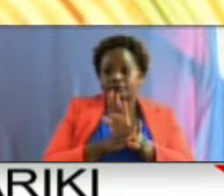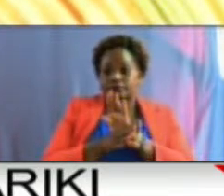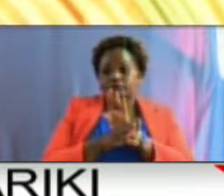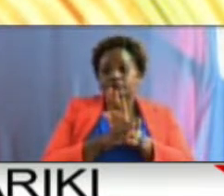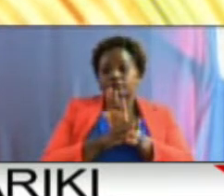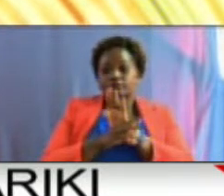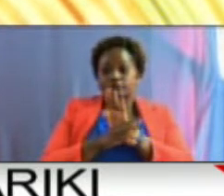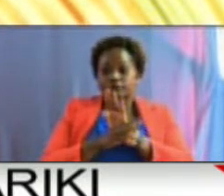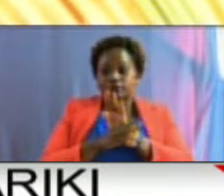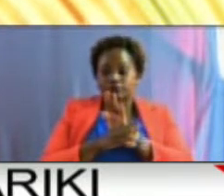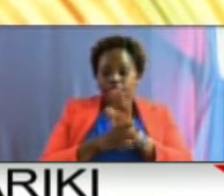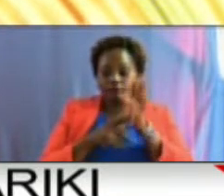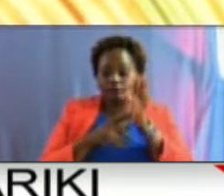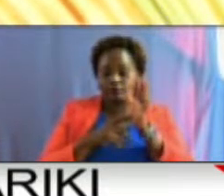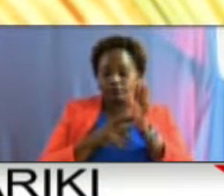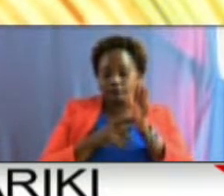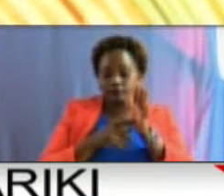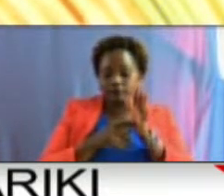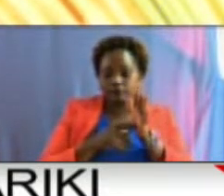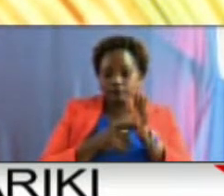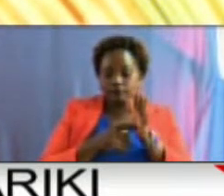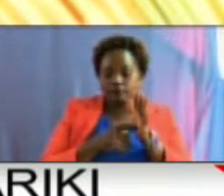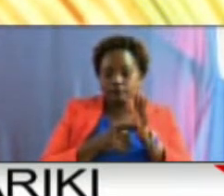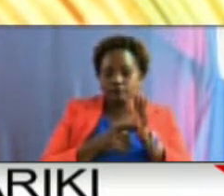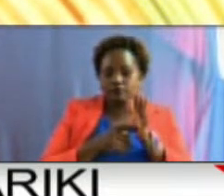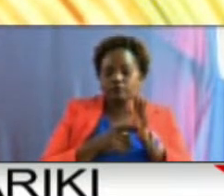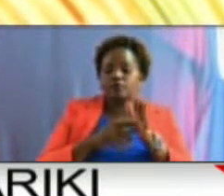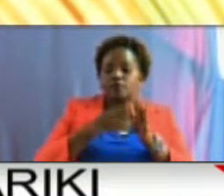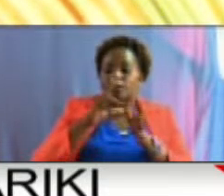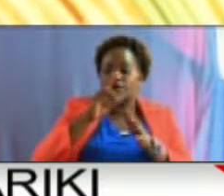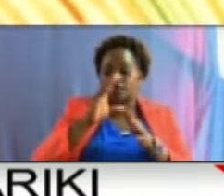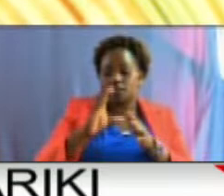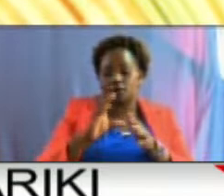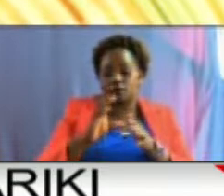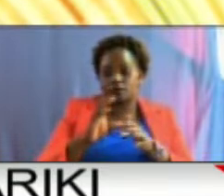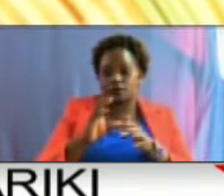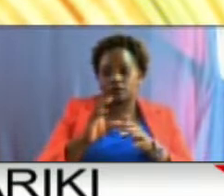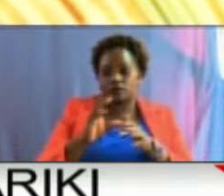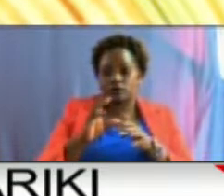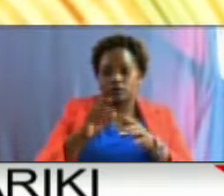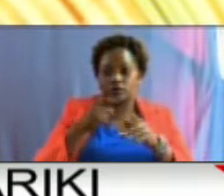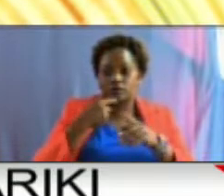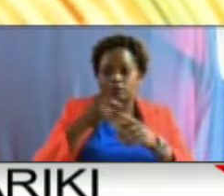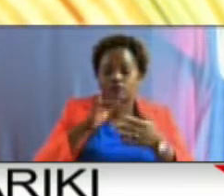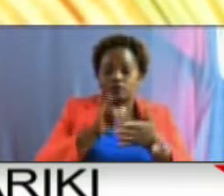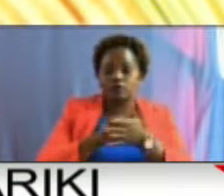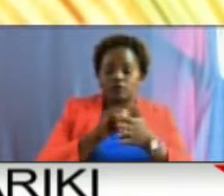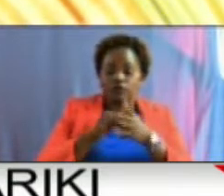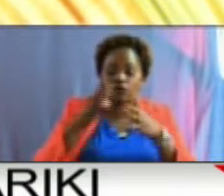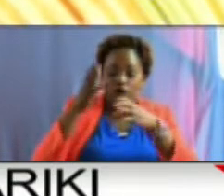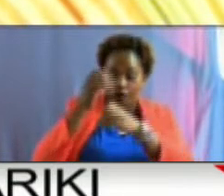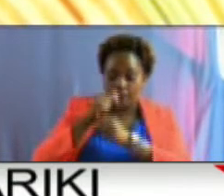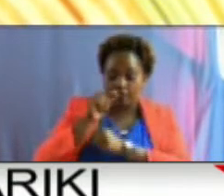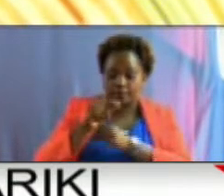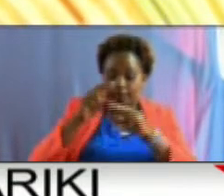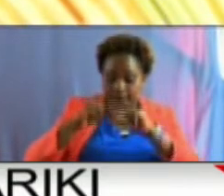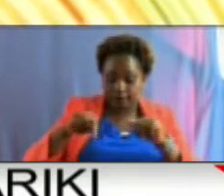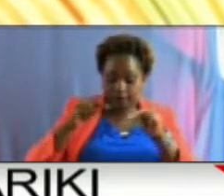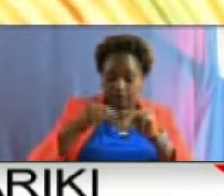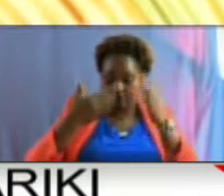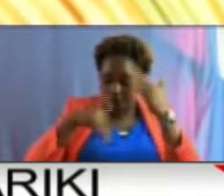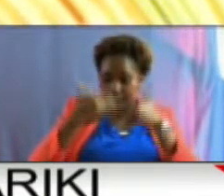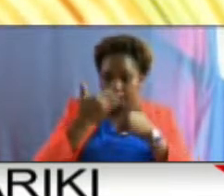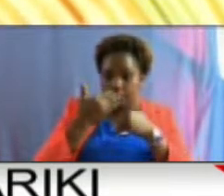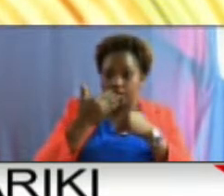semi-autonomous directorate. Mr. Chancellor, sir, in pursuit of its commitment to research, our university